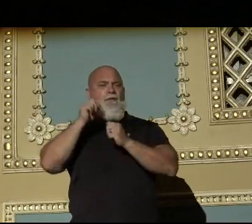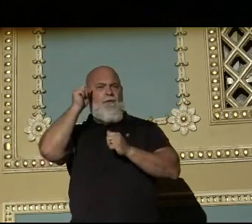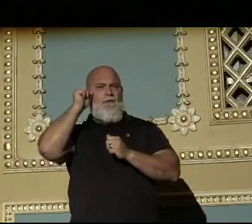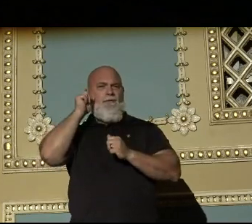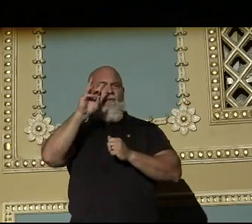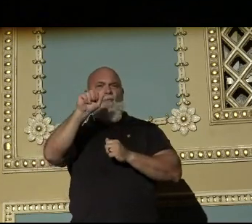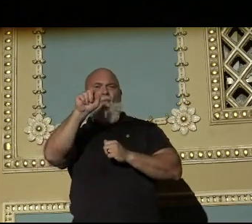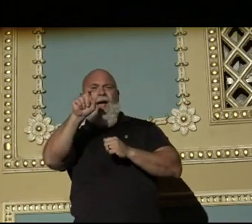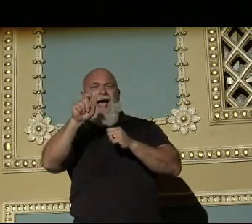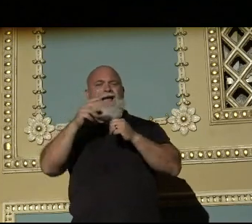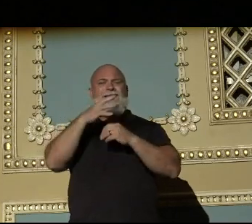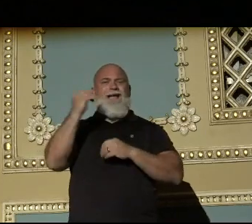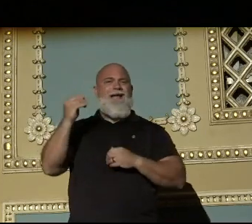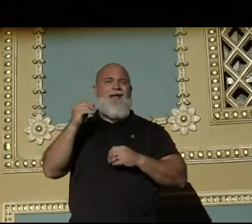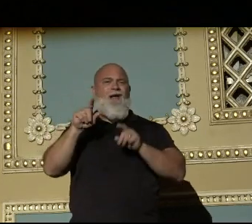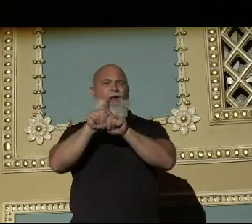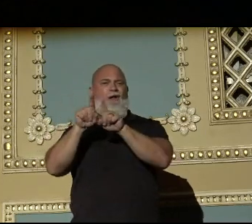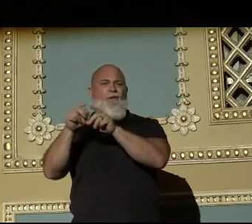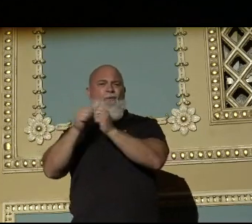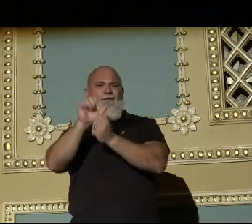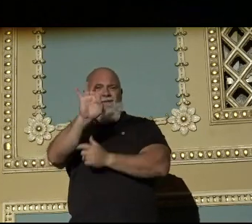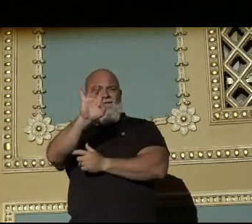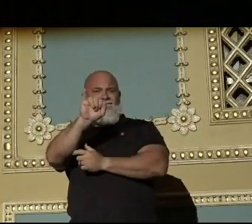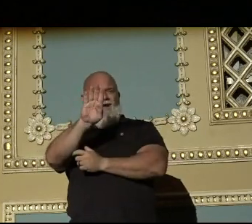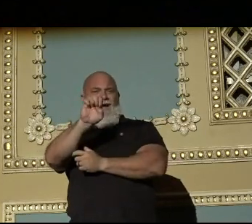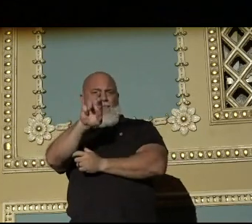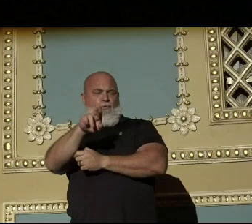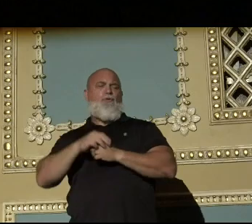wax and also with fiber.